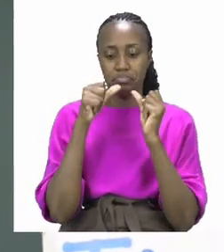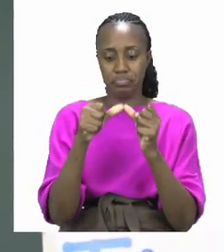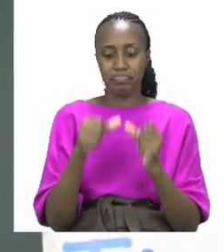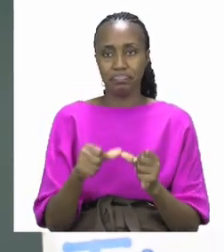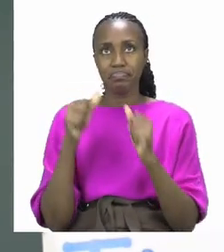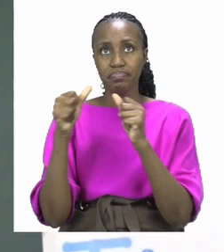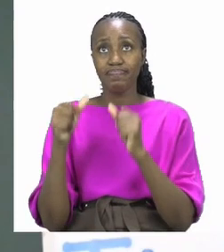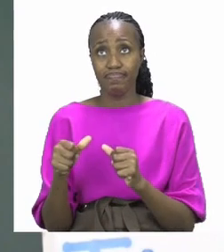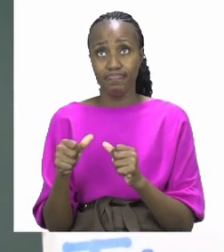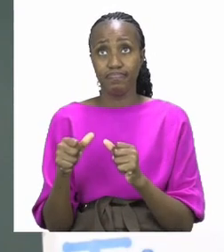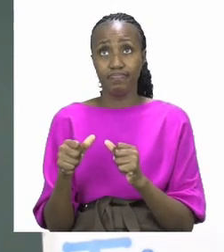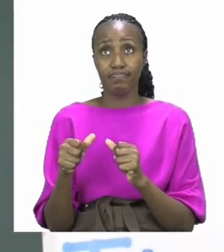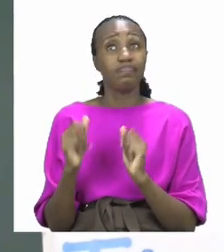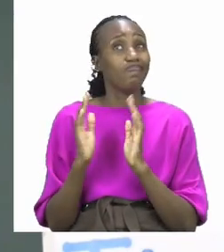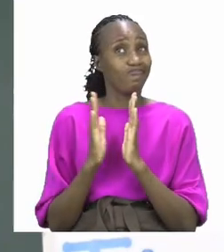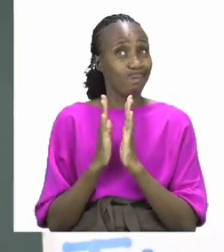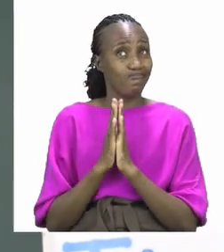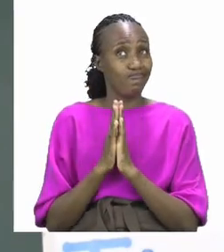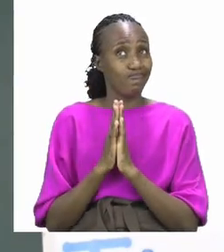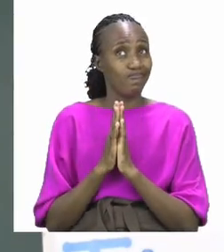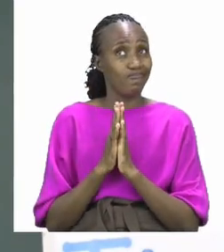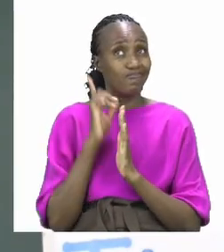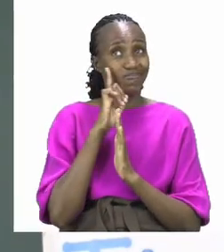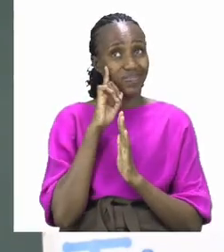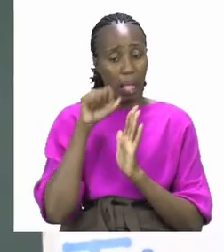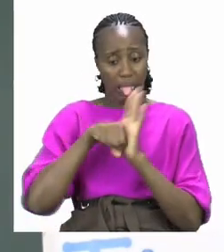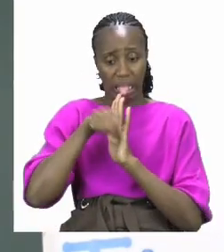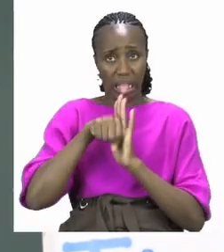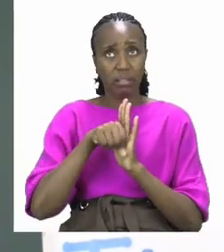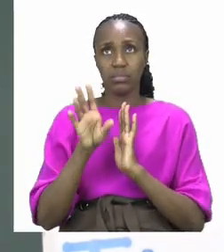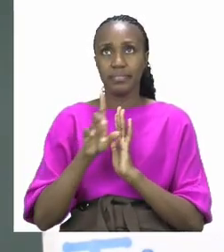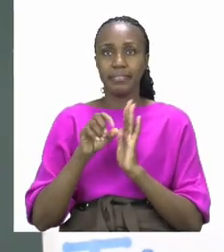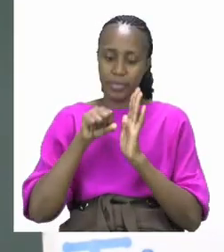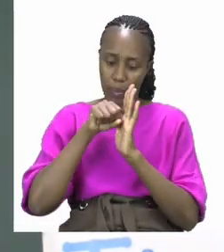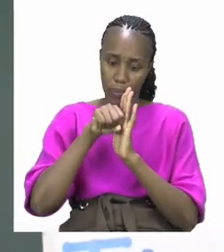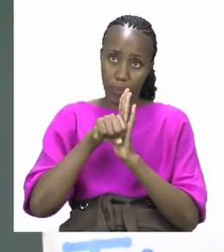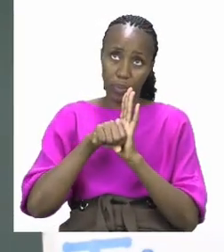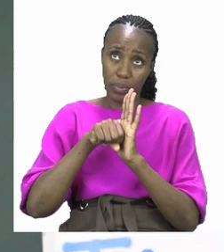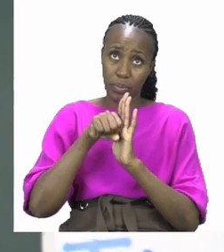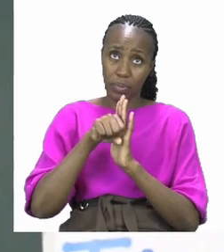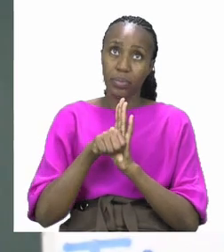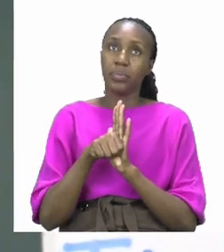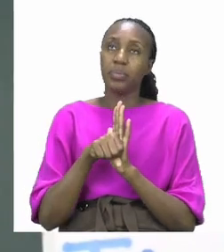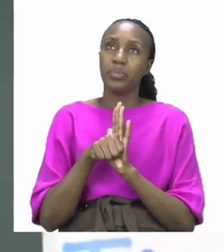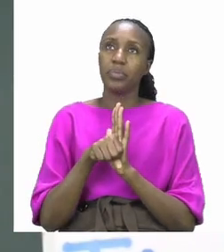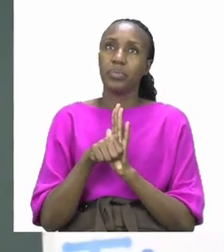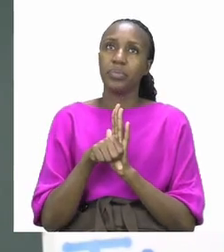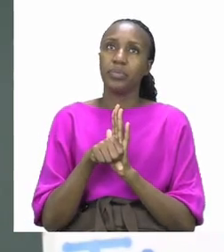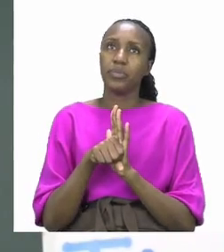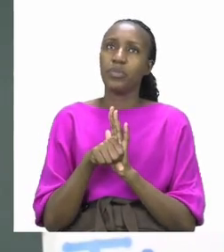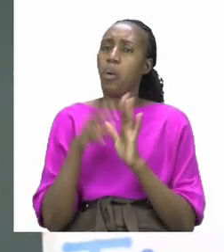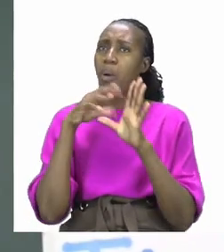and make sure that when you're using your glue, you are not wasting. Same thing with the leaves. We have all sorts